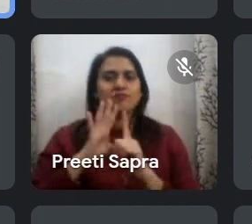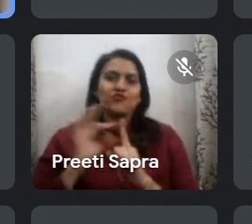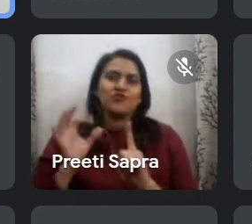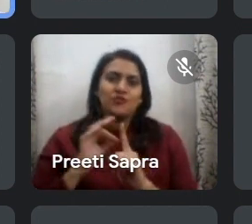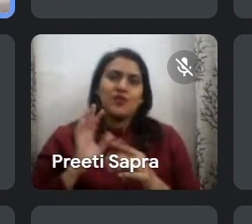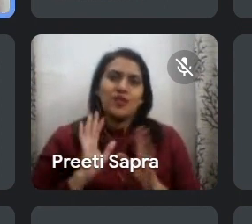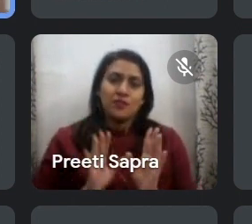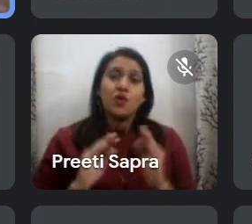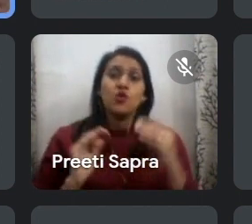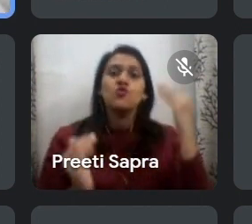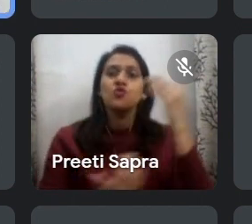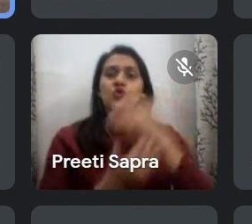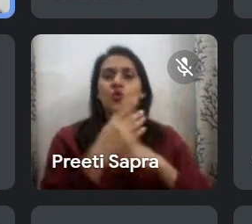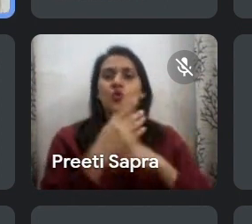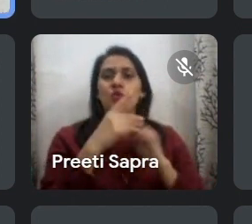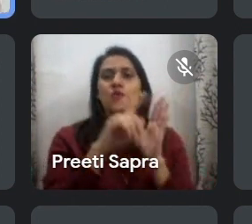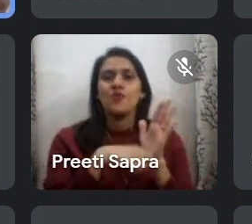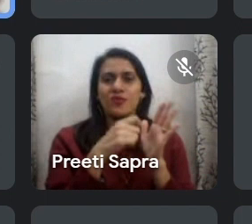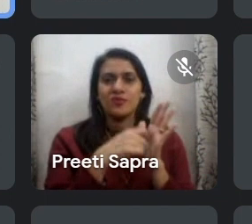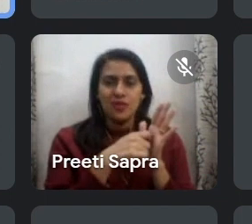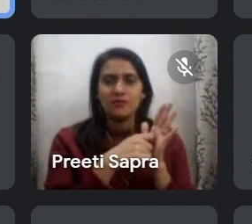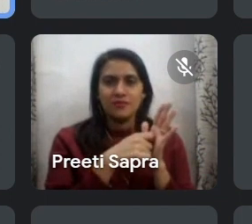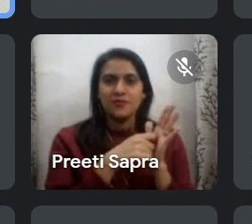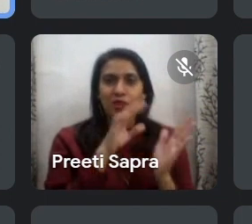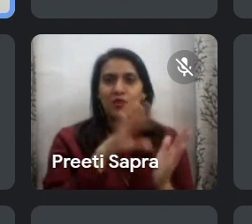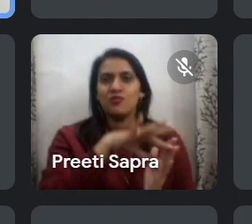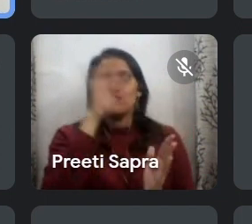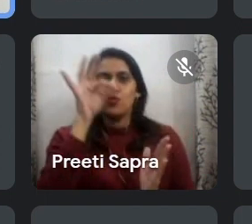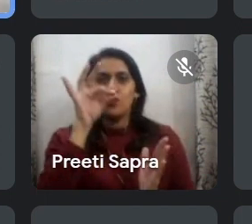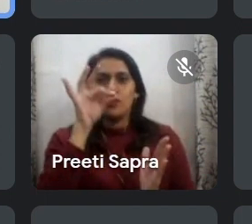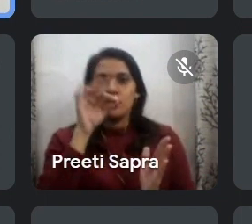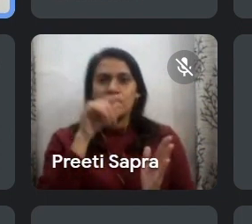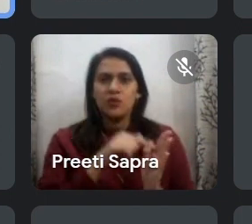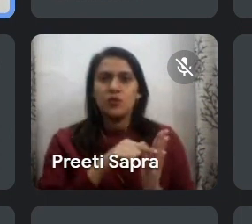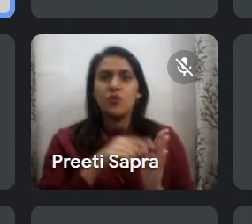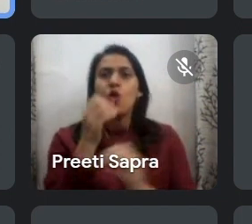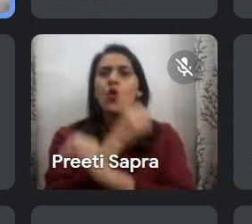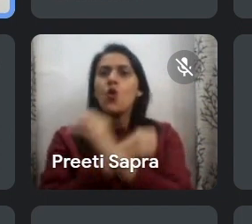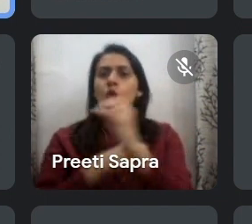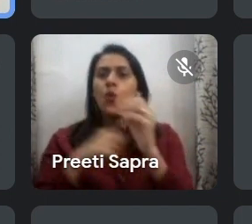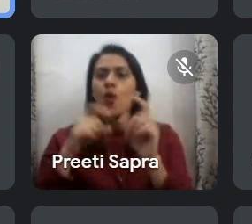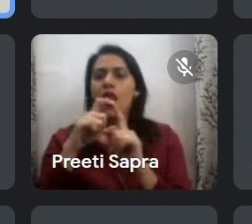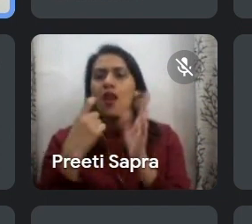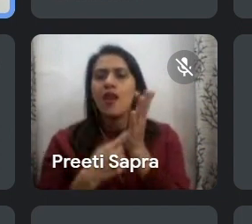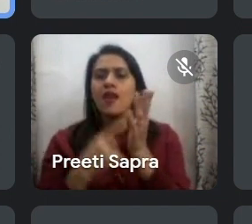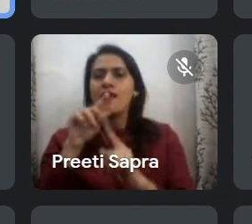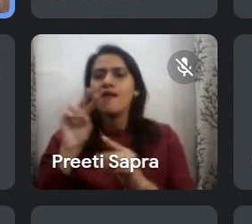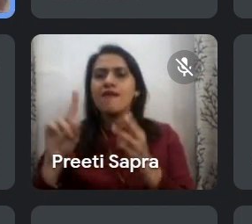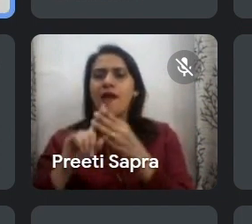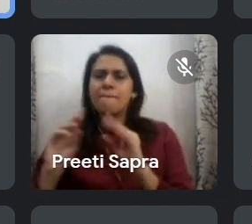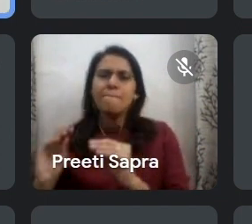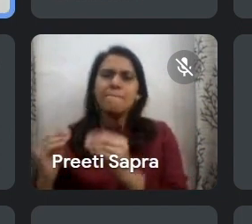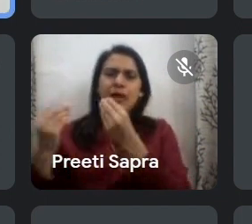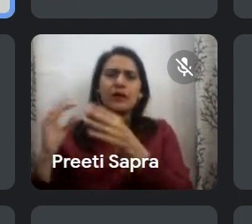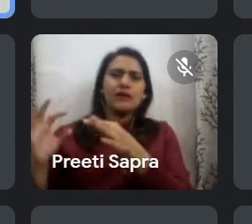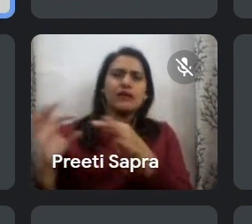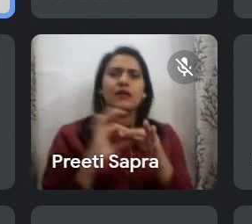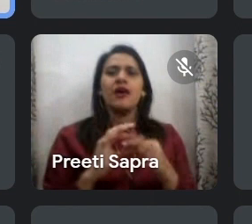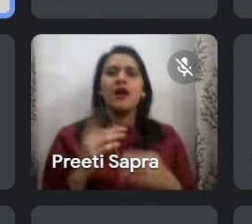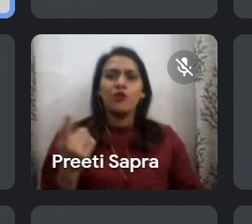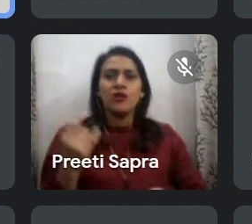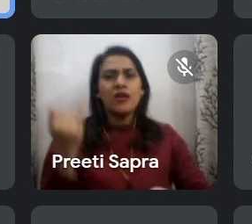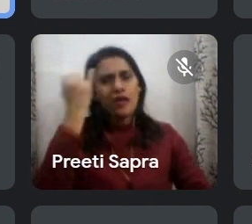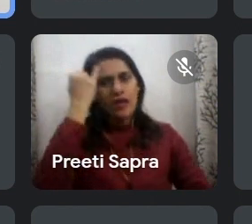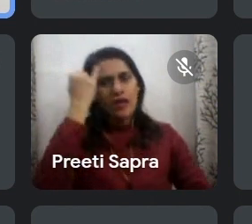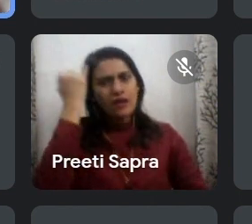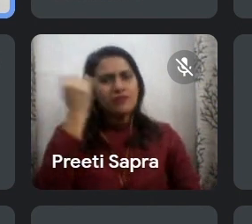my new project that I took up there is how do I use Google Drive better? How do I collect and put ideas